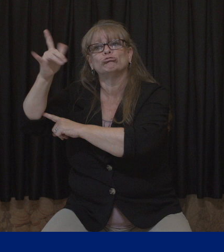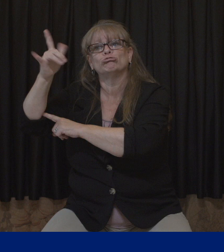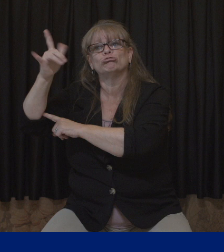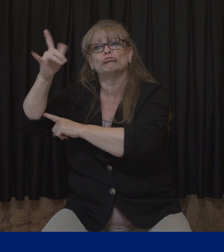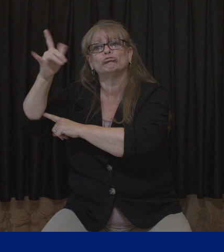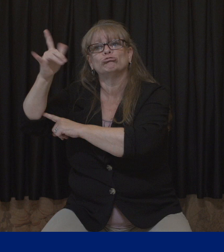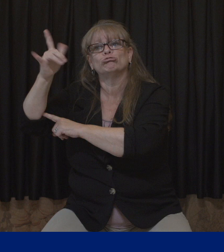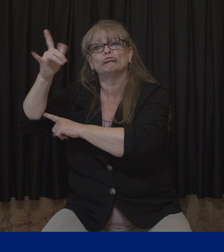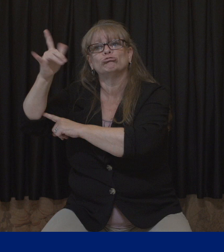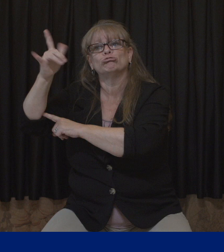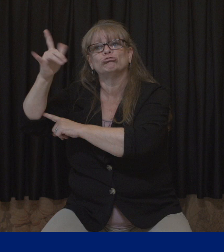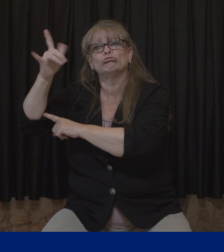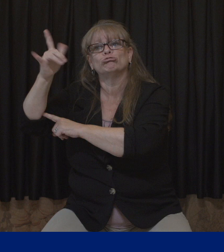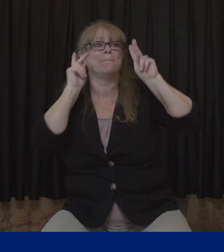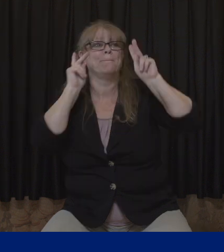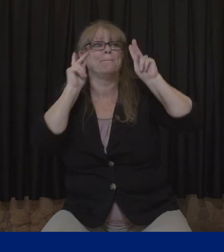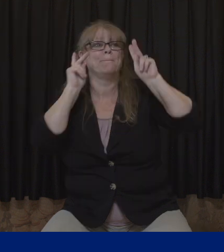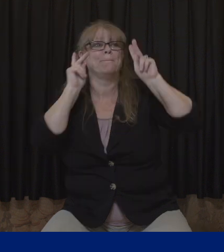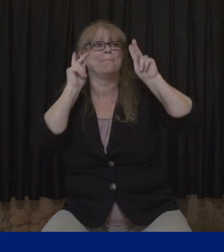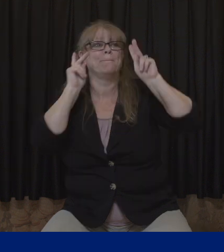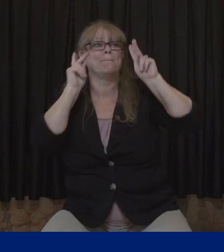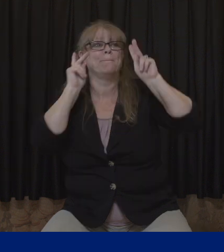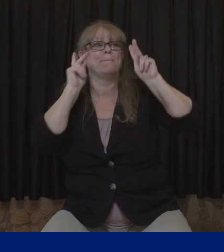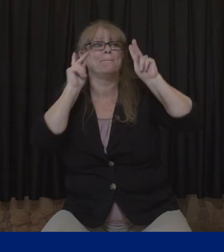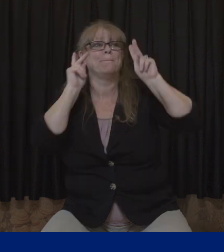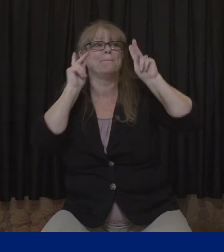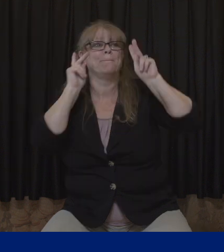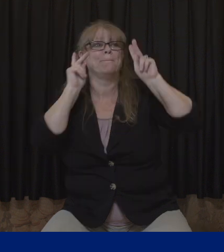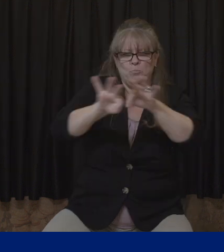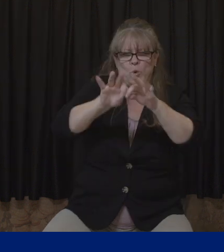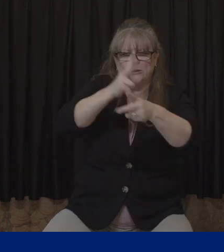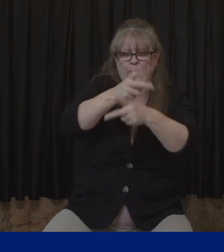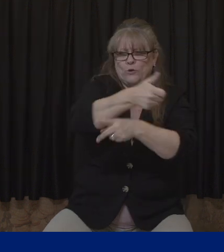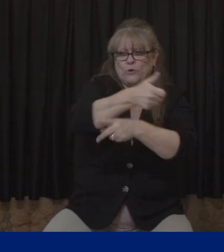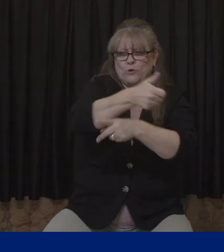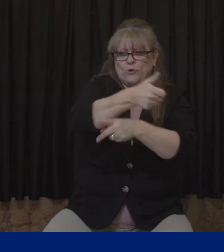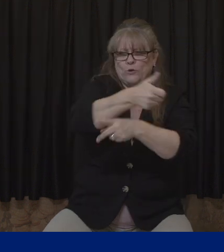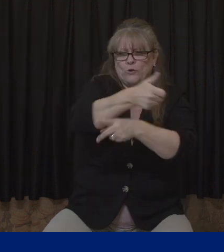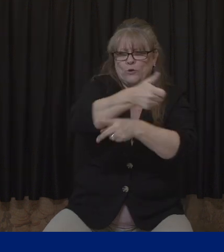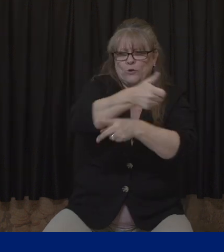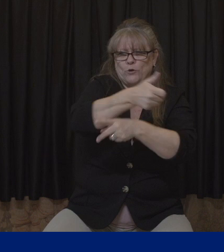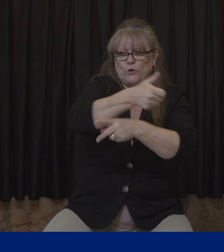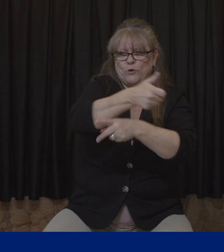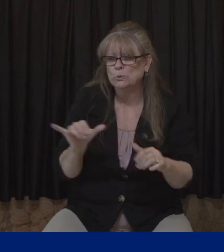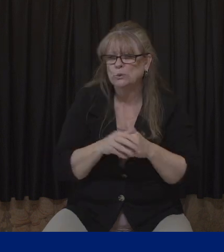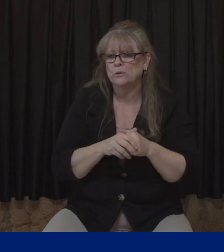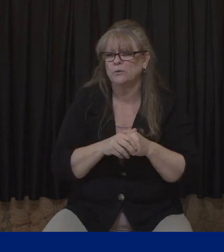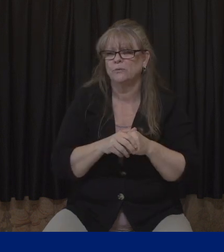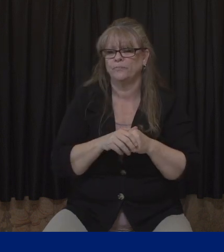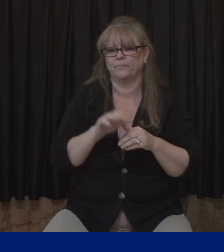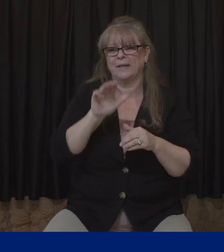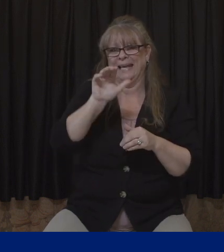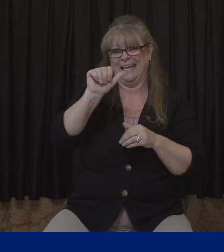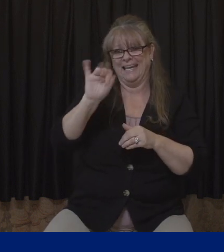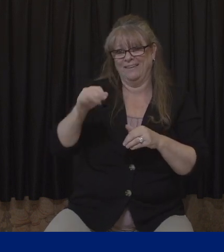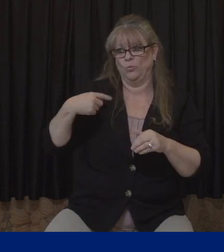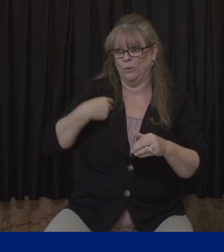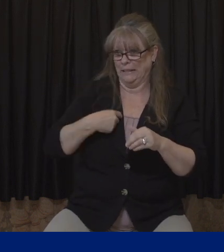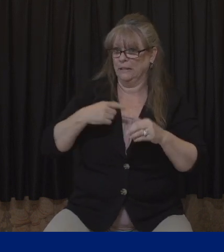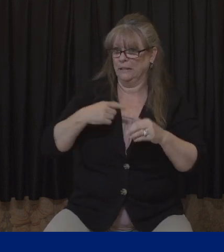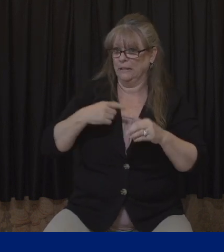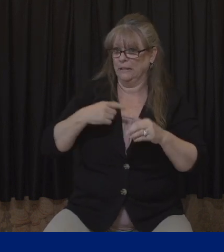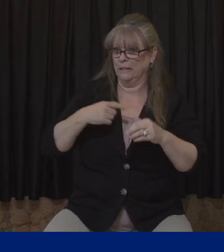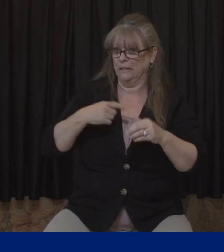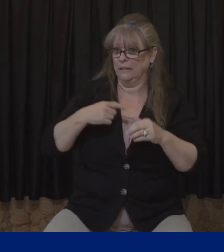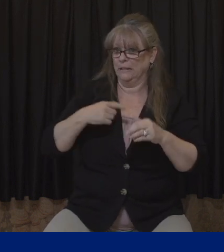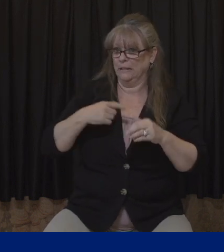in the presence of the deadly virus. As a state, we've achieved what we wanted to achieve with a statewide order, and really that's thanks